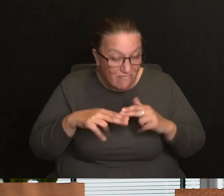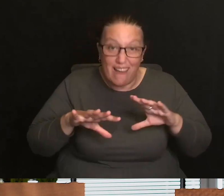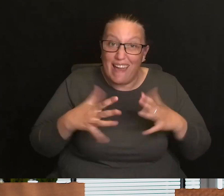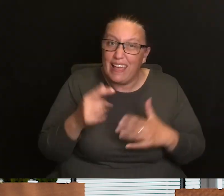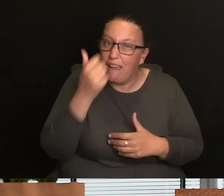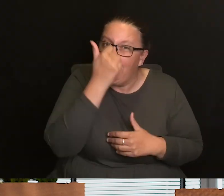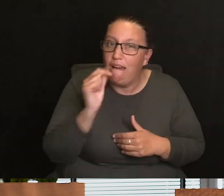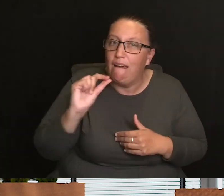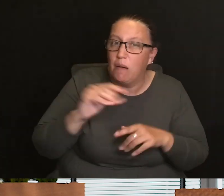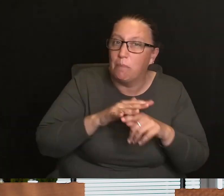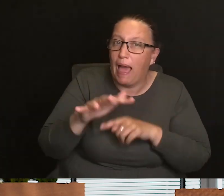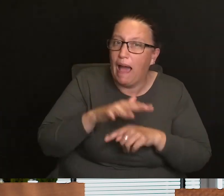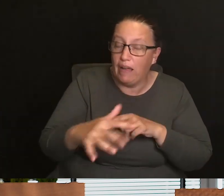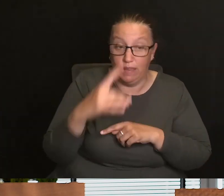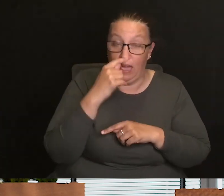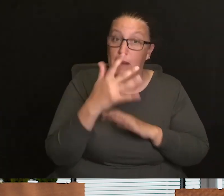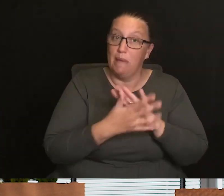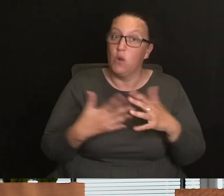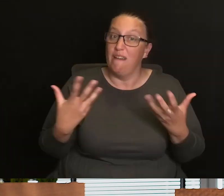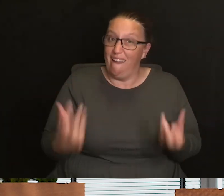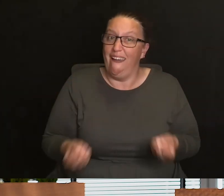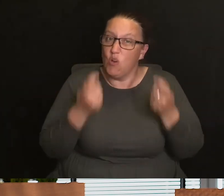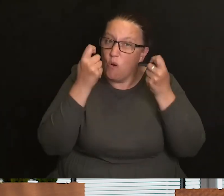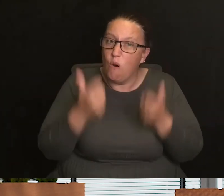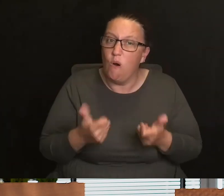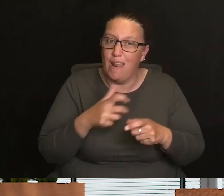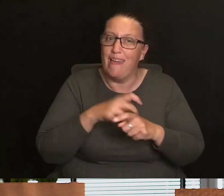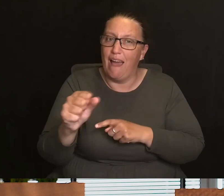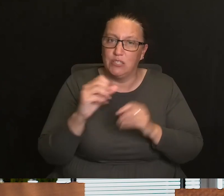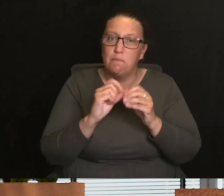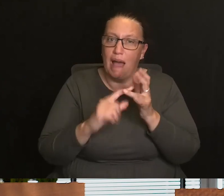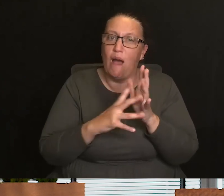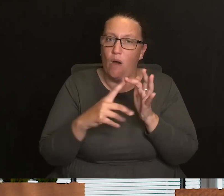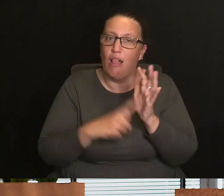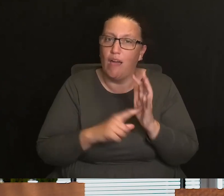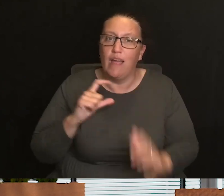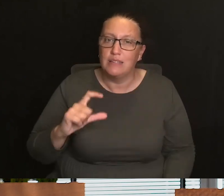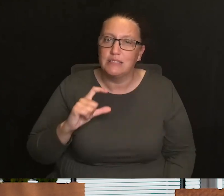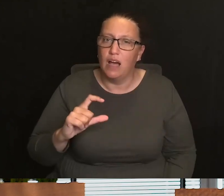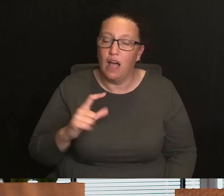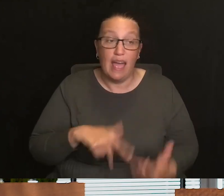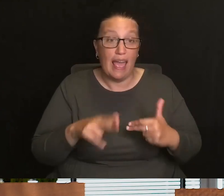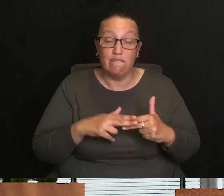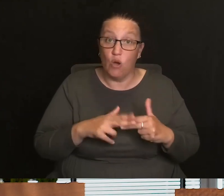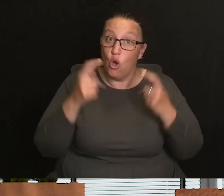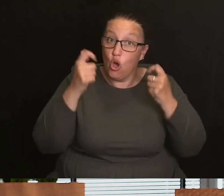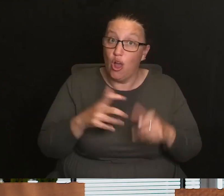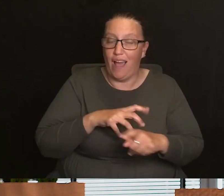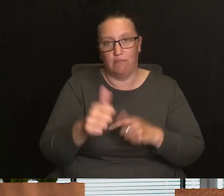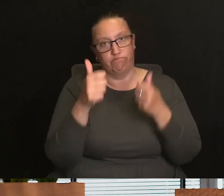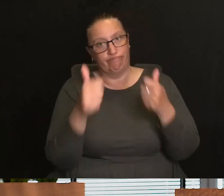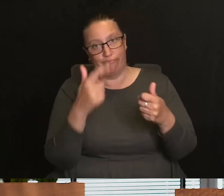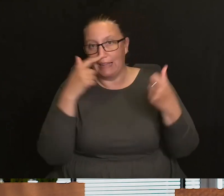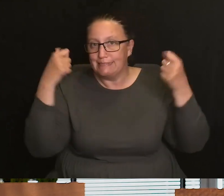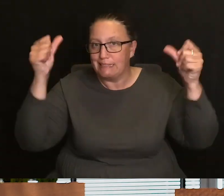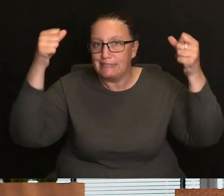bowel cancer. And we know that early detection is essential for successful treatment. And this simple test